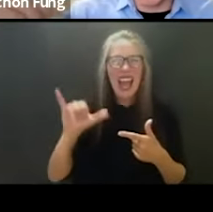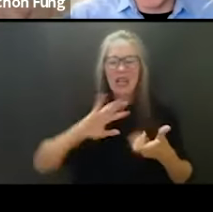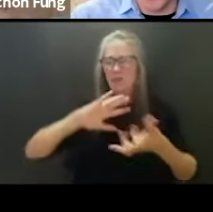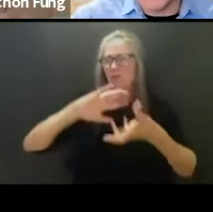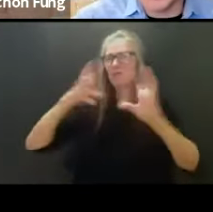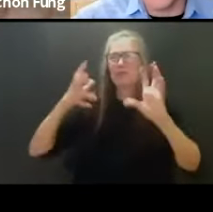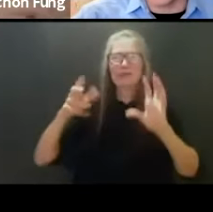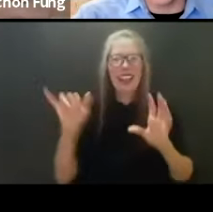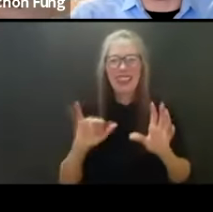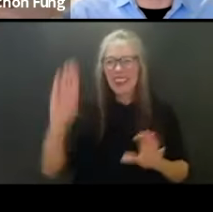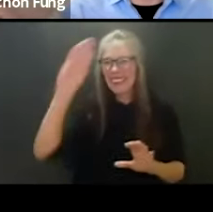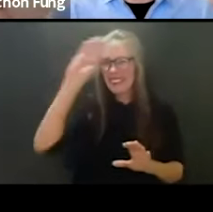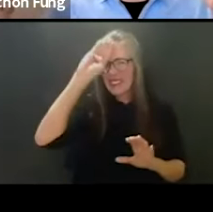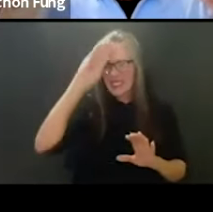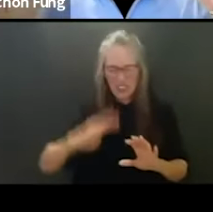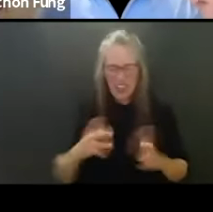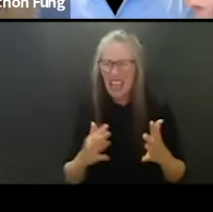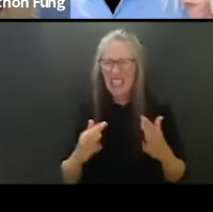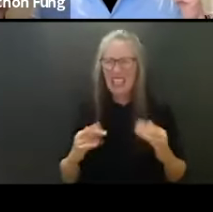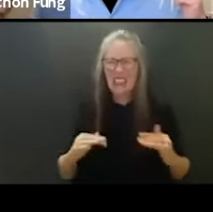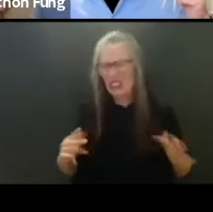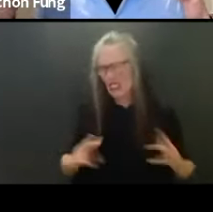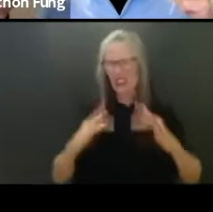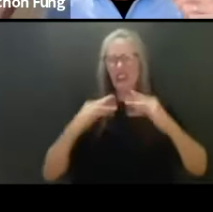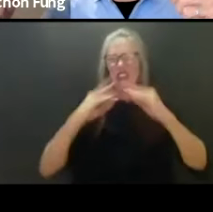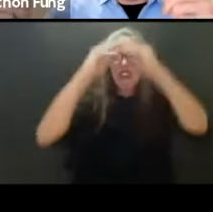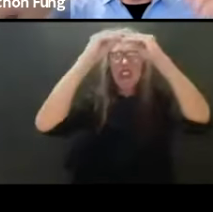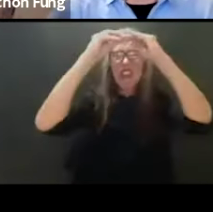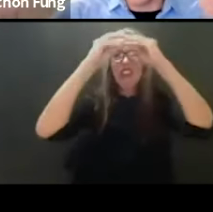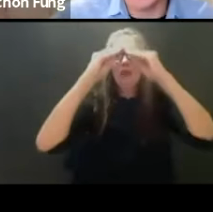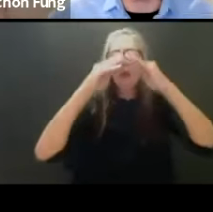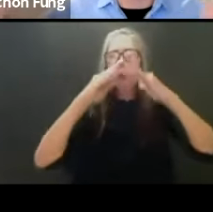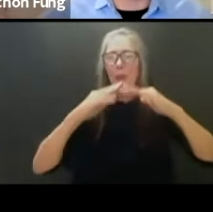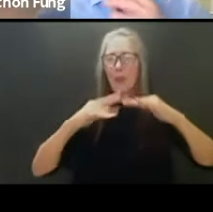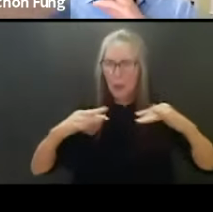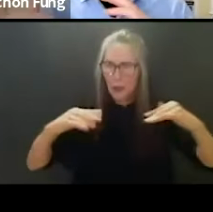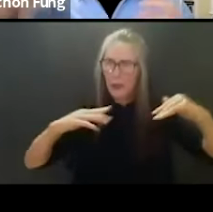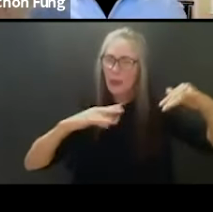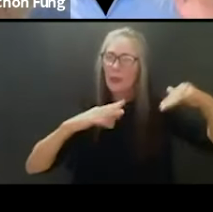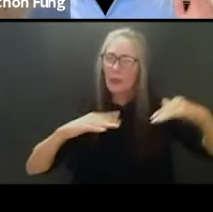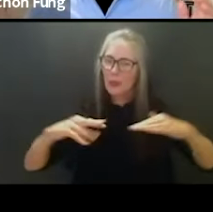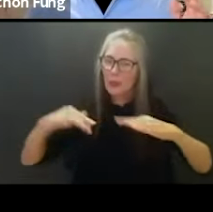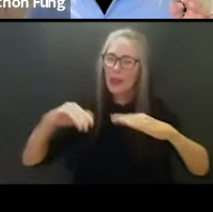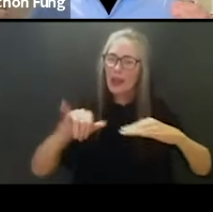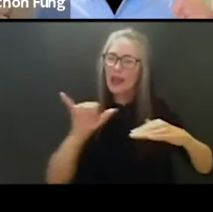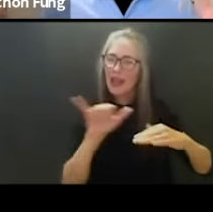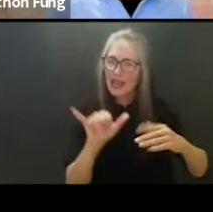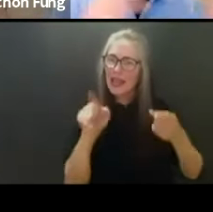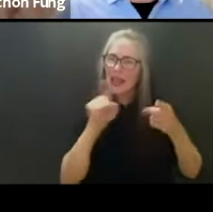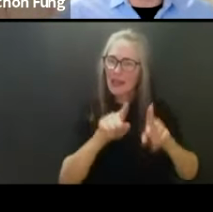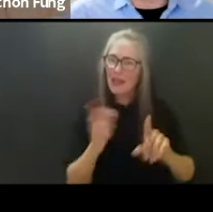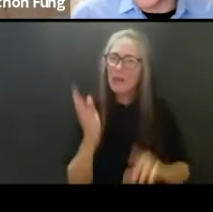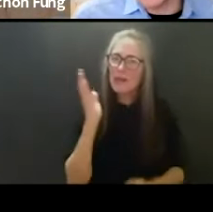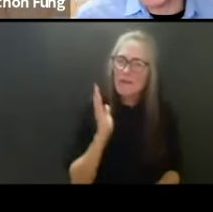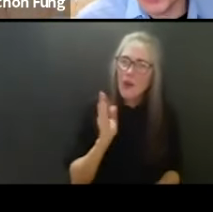-breaking moment, it's a fever, and pretty soon the fever will break, and things will turn back to normal. They'll